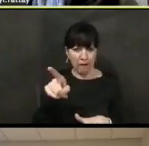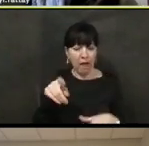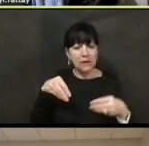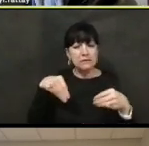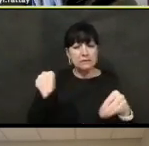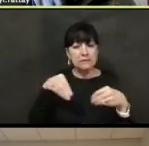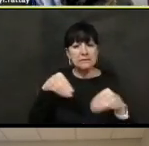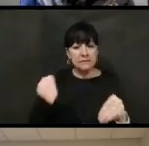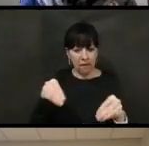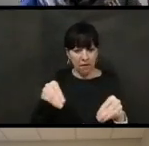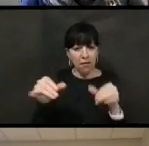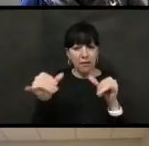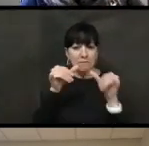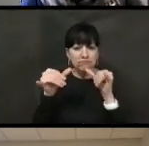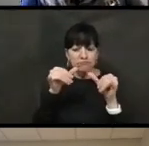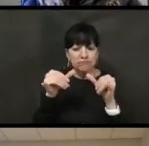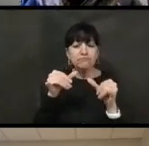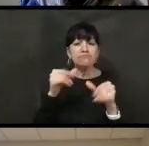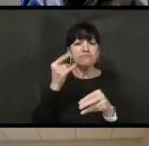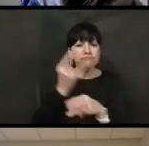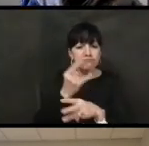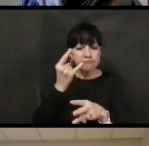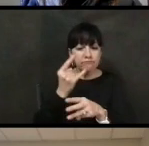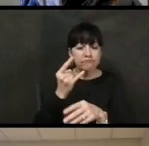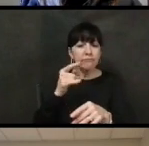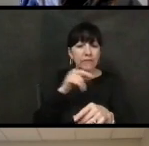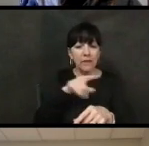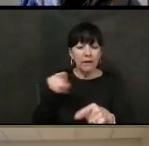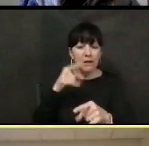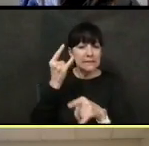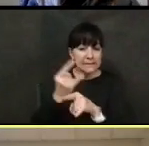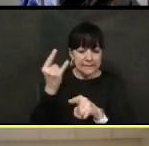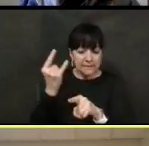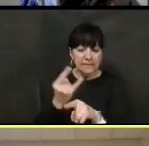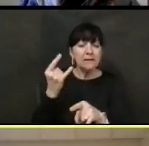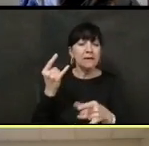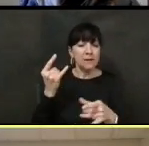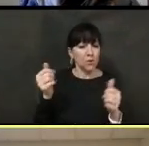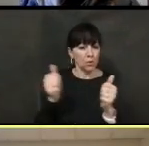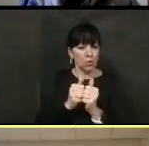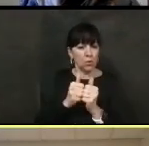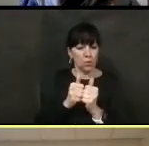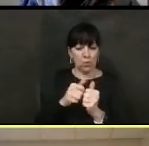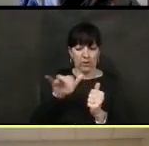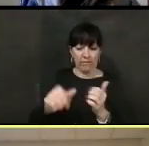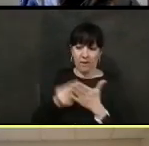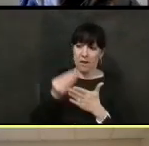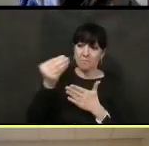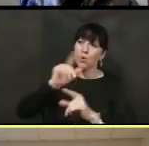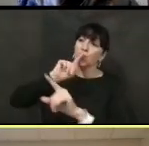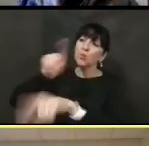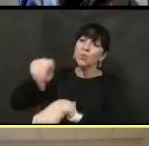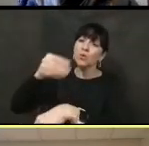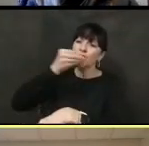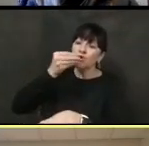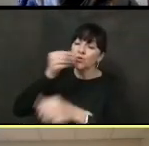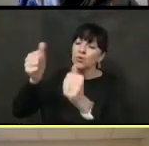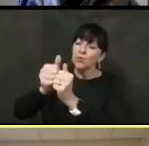those? Sure. So I think the thinking behind the decision, I'm not an attorney, so I'm not going to get into